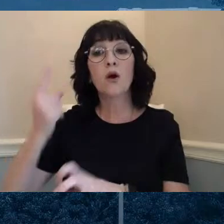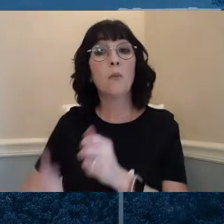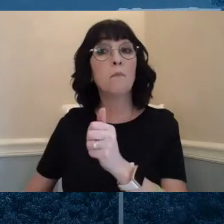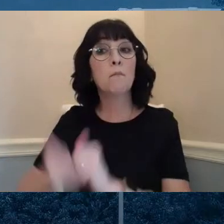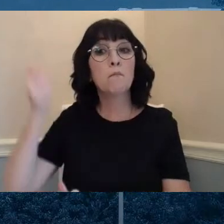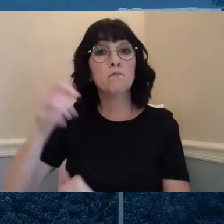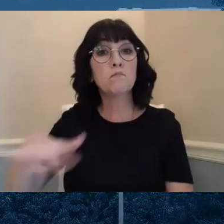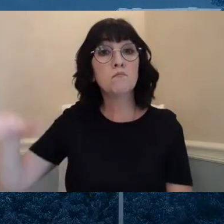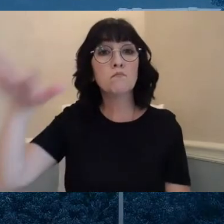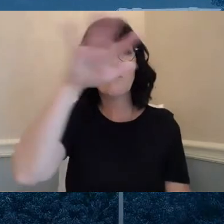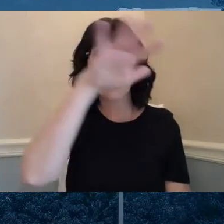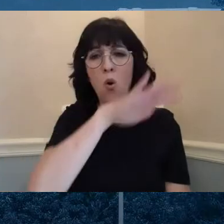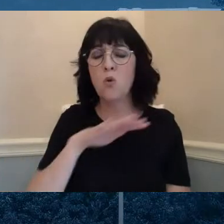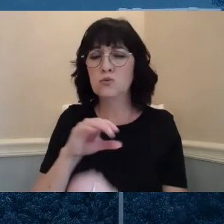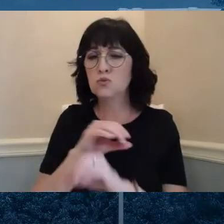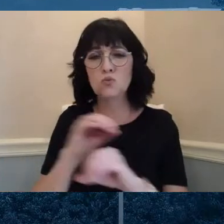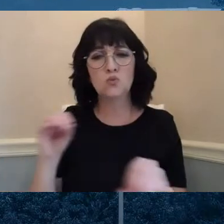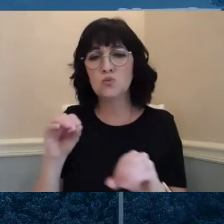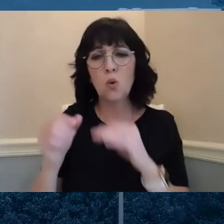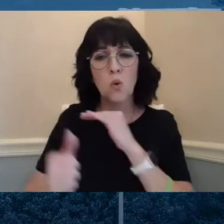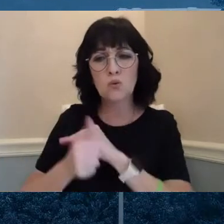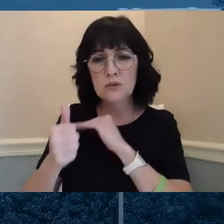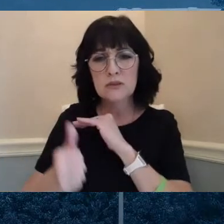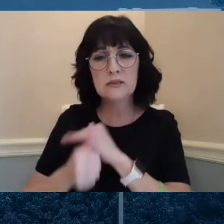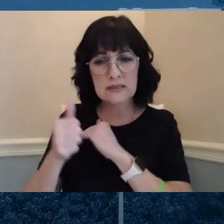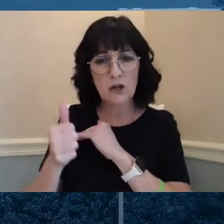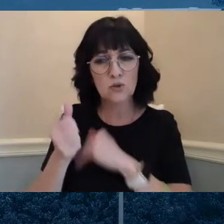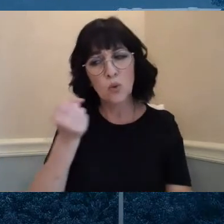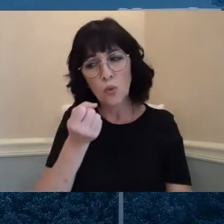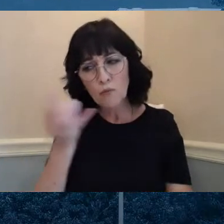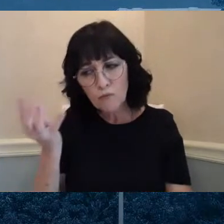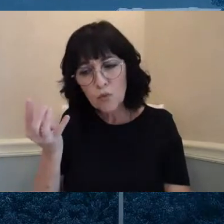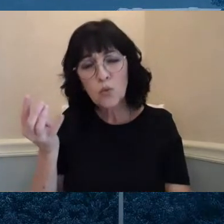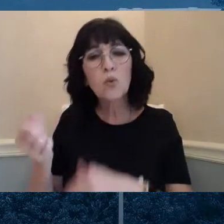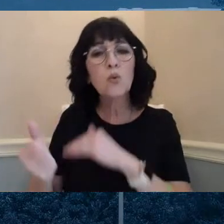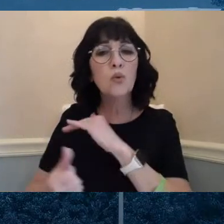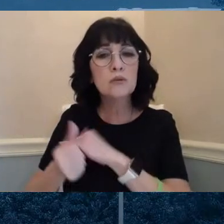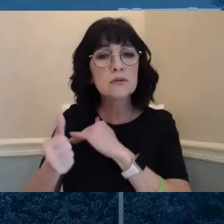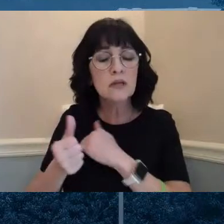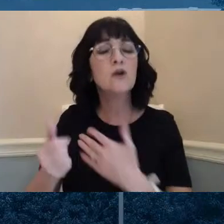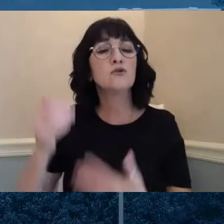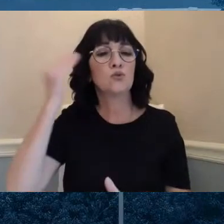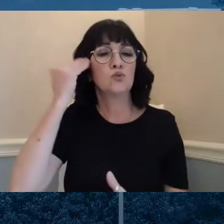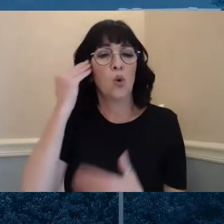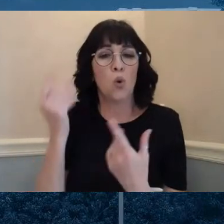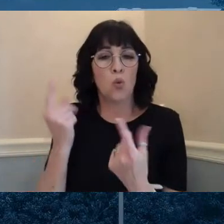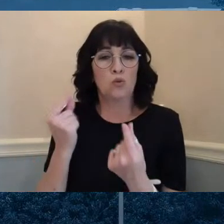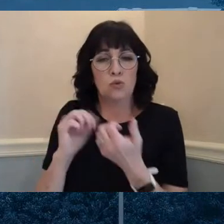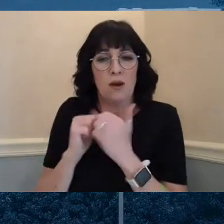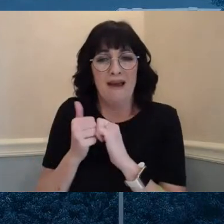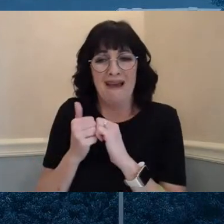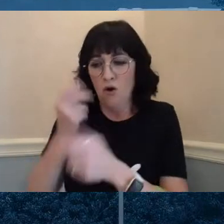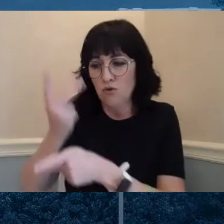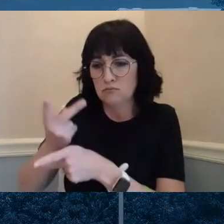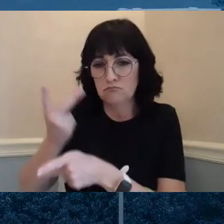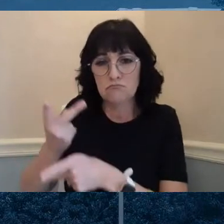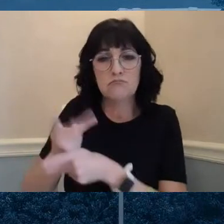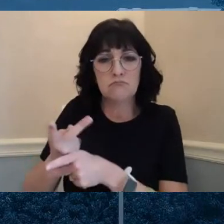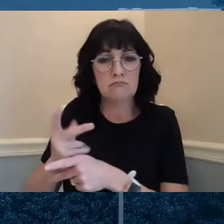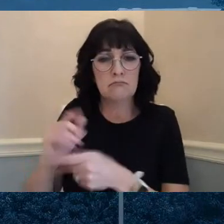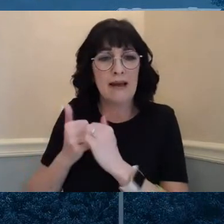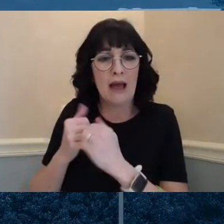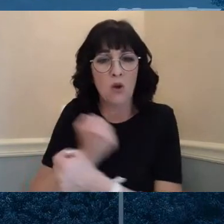its risks, and we agree. And this is why we are really excited that we have resumed offering Johnson &